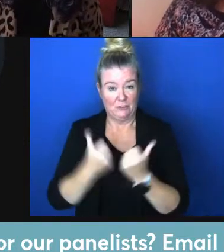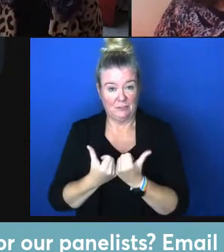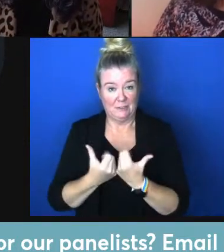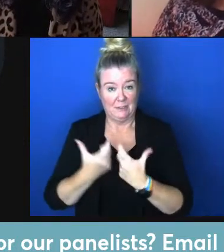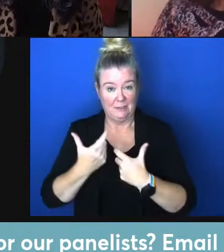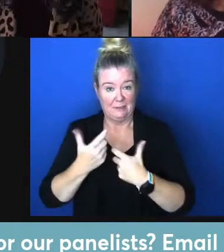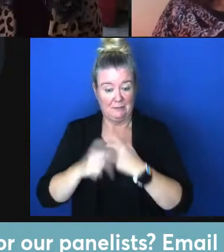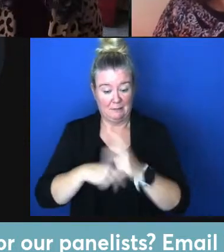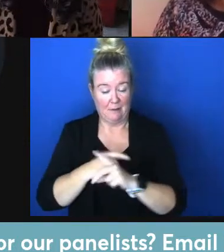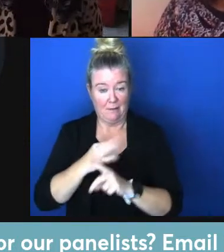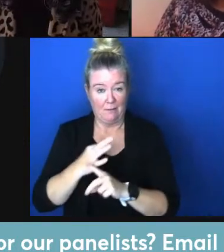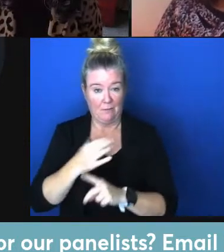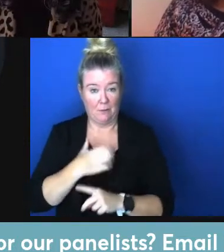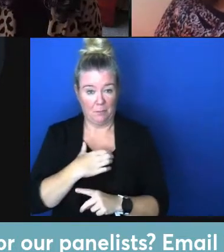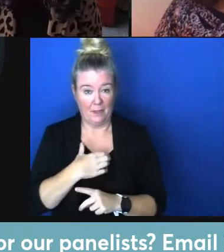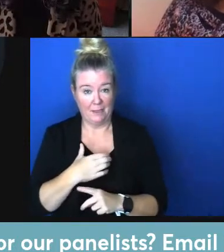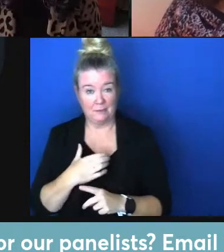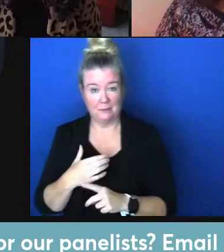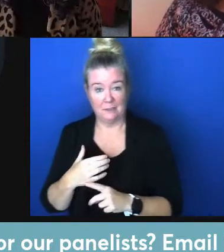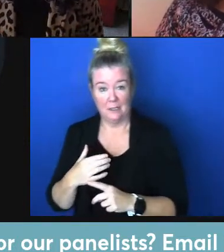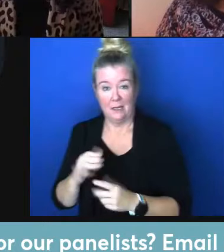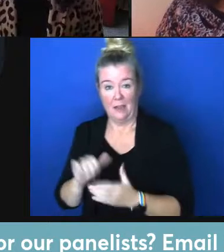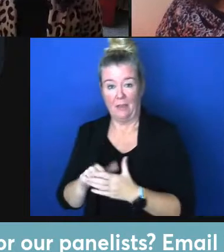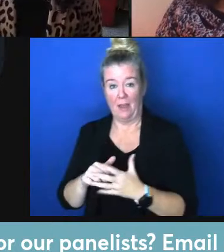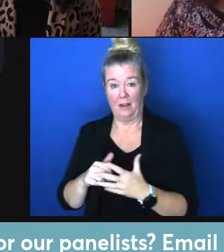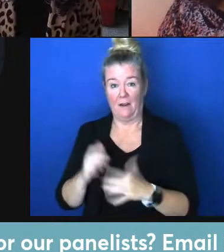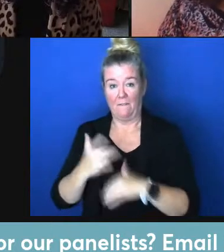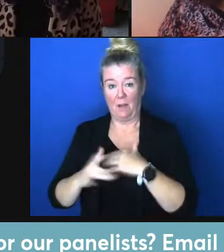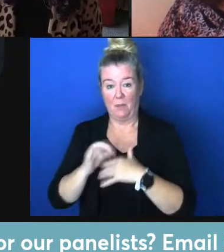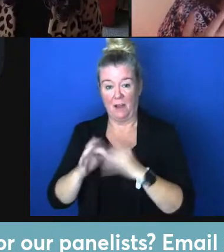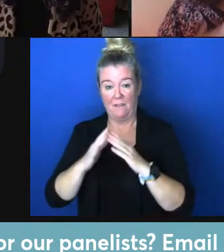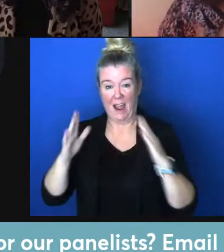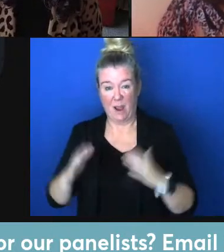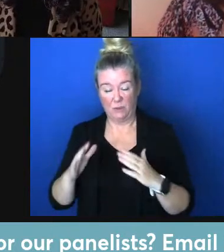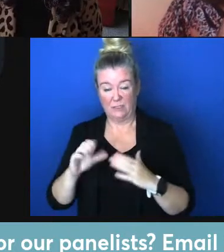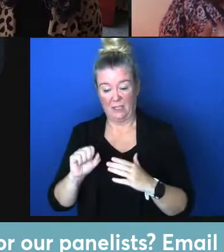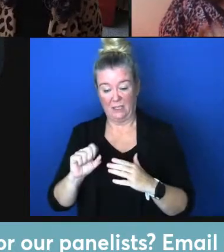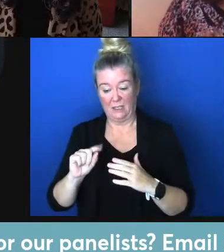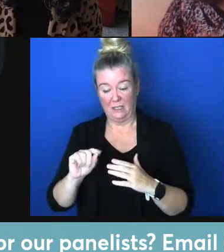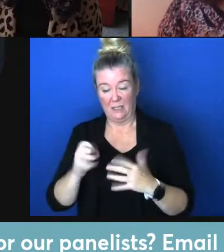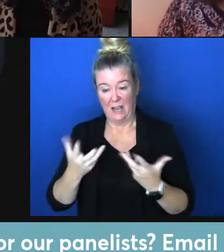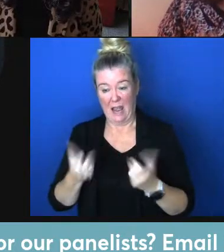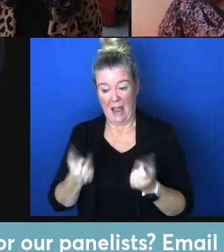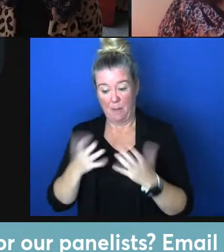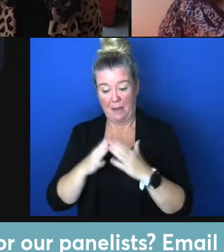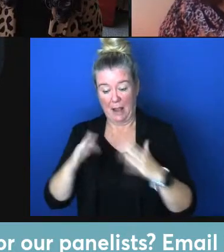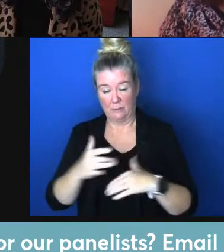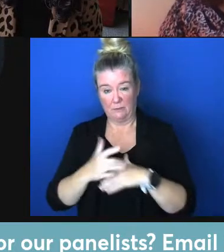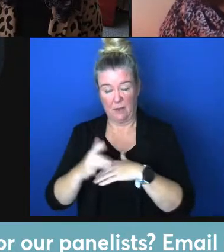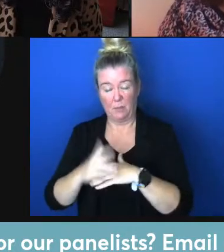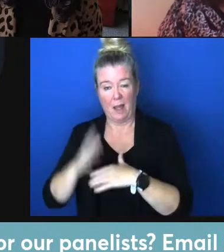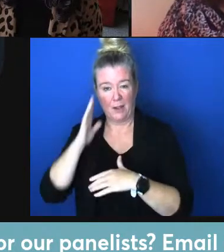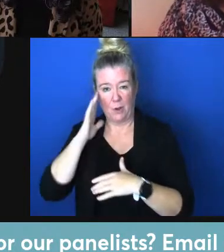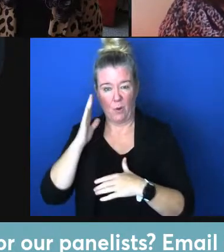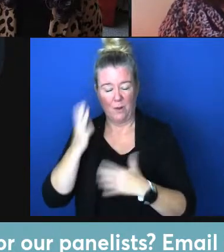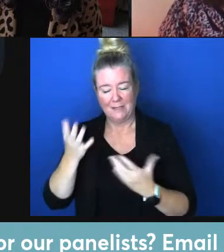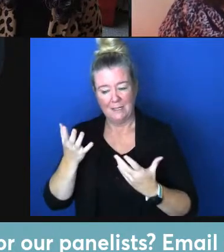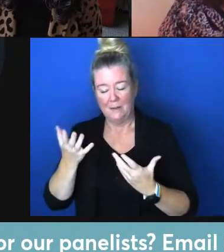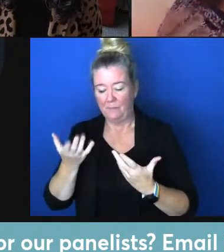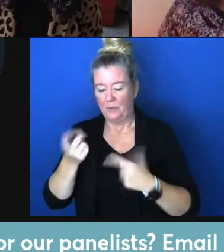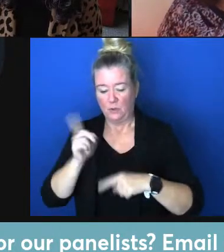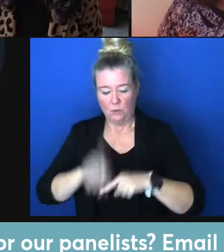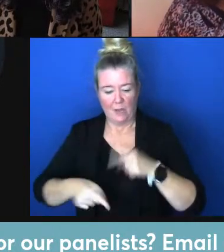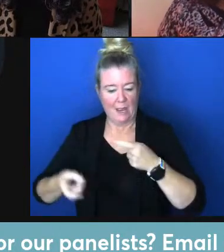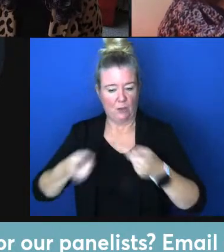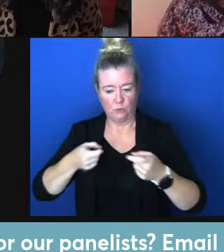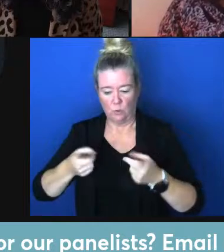complaints and the availability of housing stock, which I realize that's not something that can be controlled by